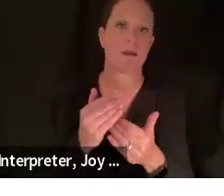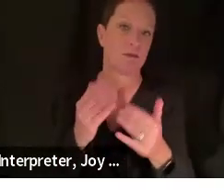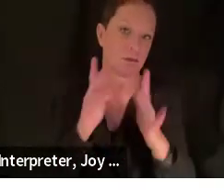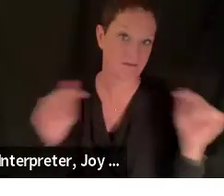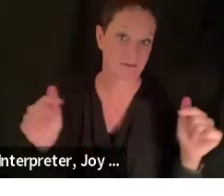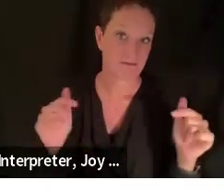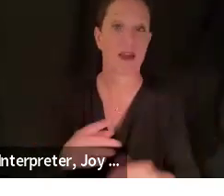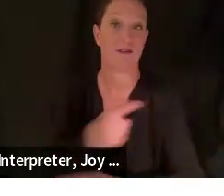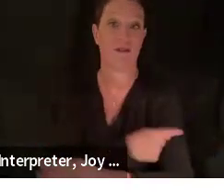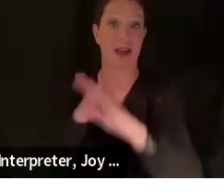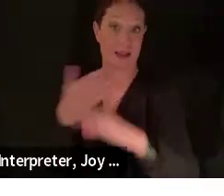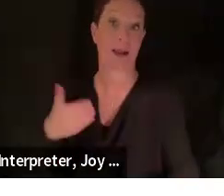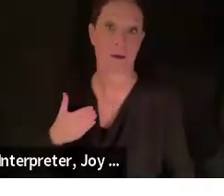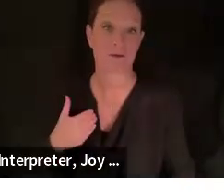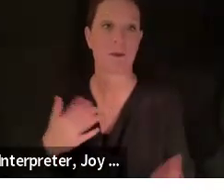vaccinations.